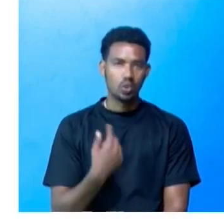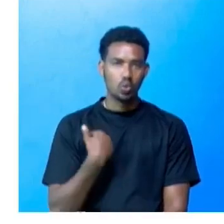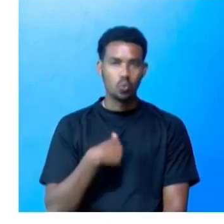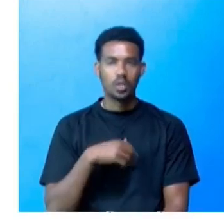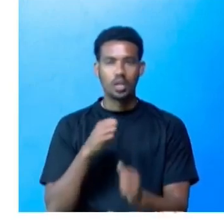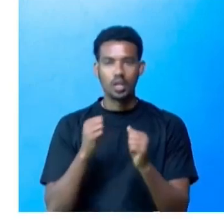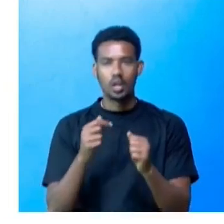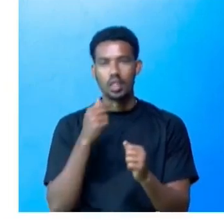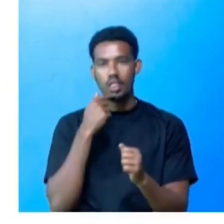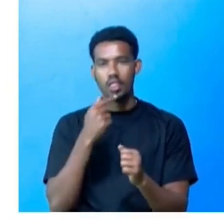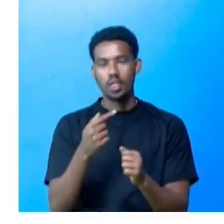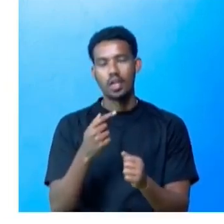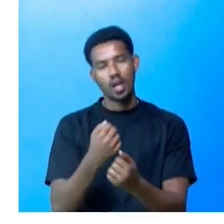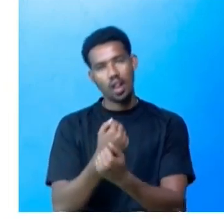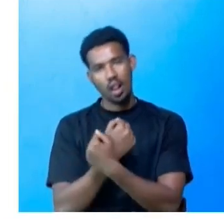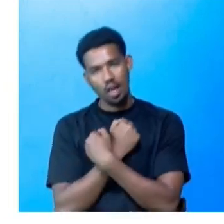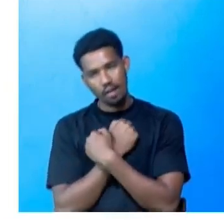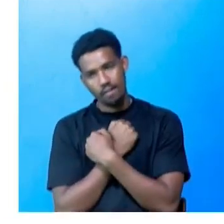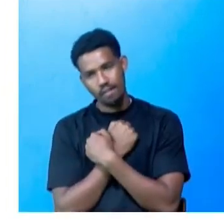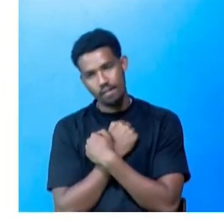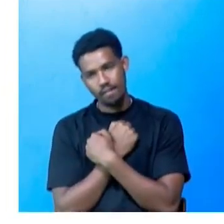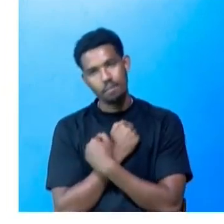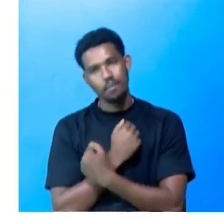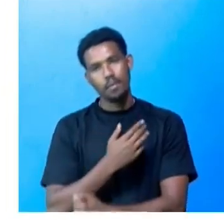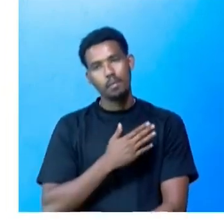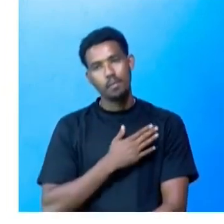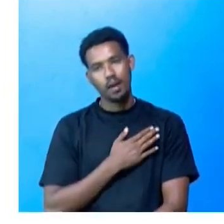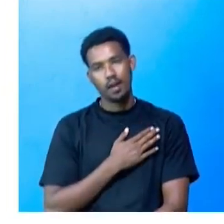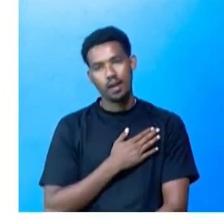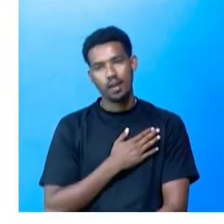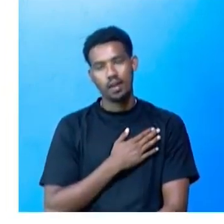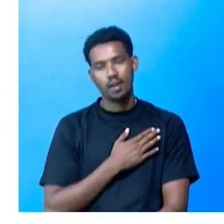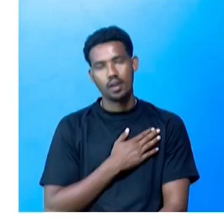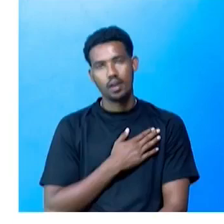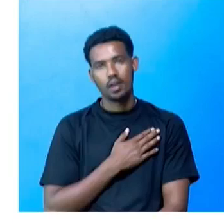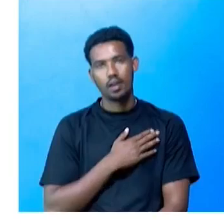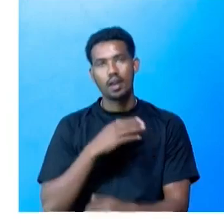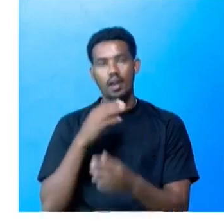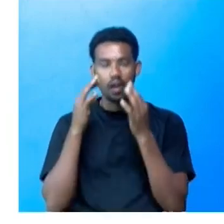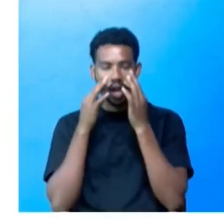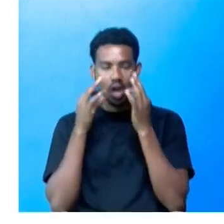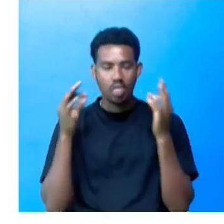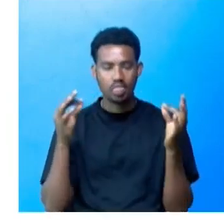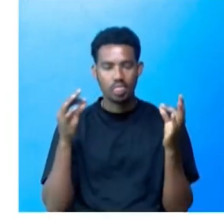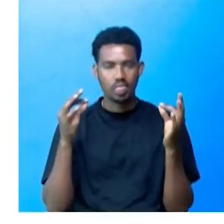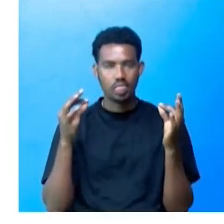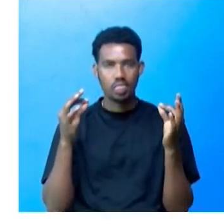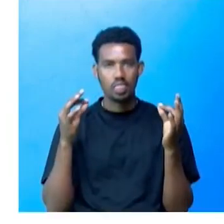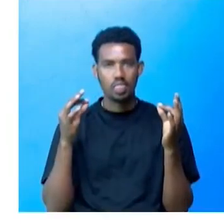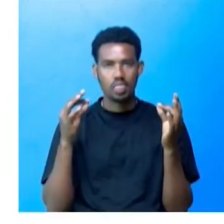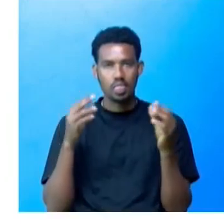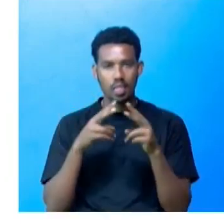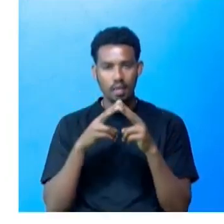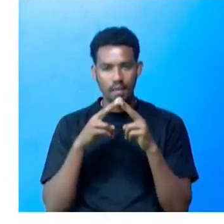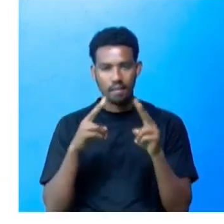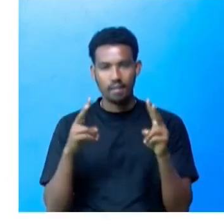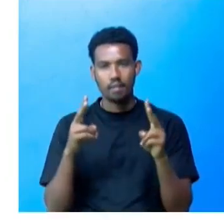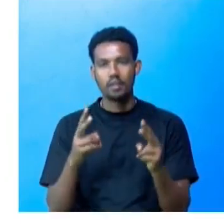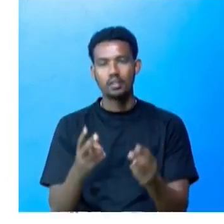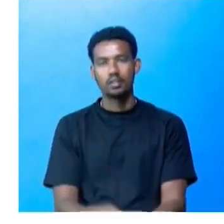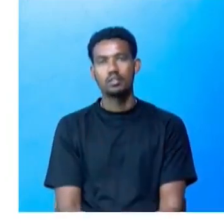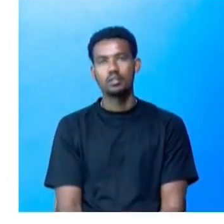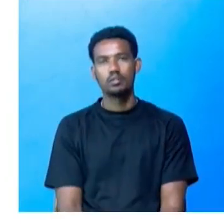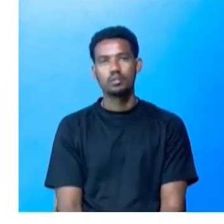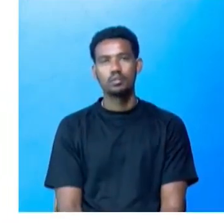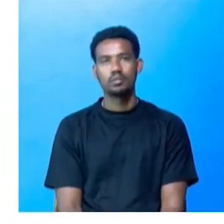I love my cat so much.